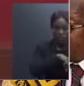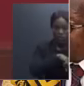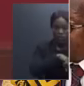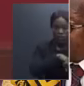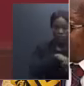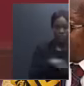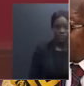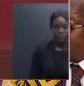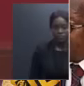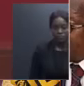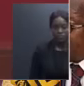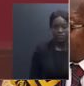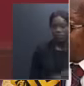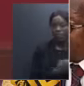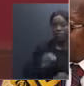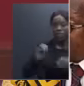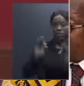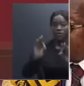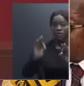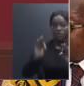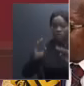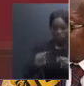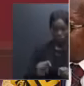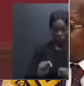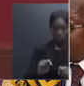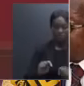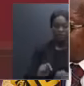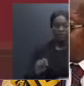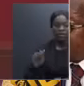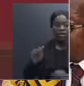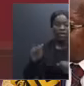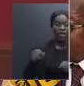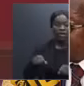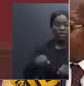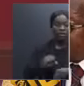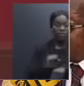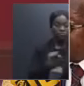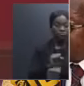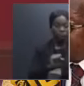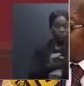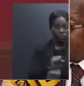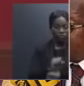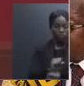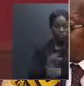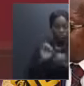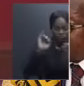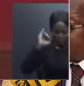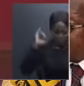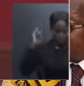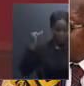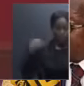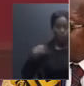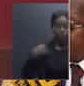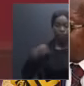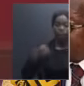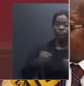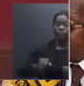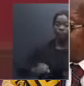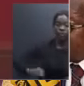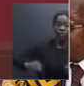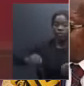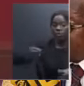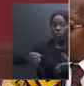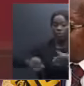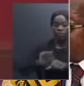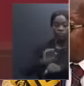and eminently fit to discharge the functions of a justice of the Supreme Court.